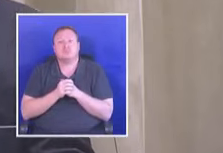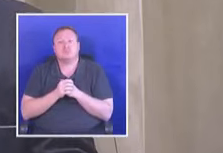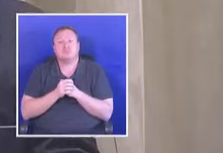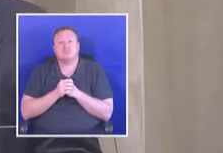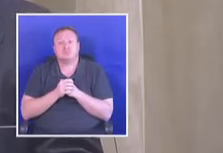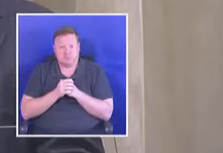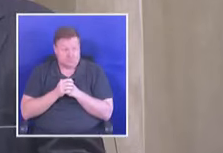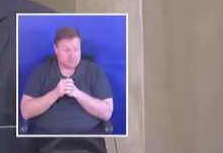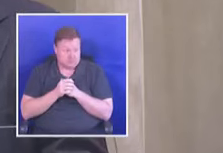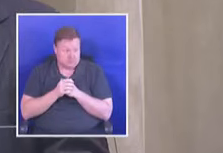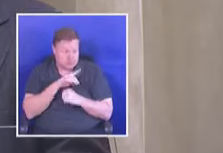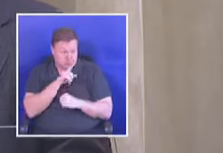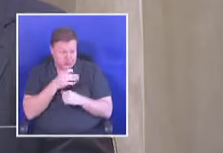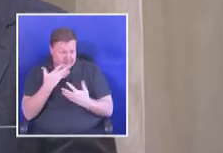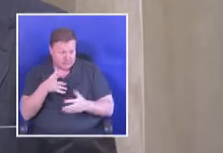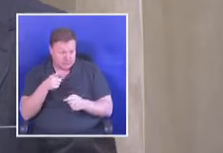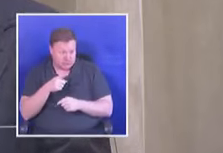Is that the question?